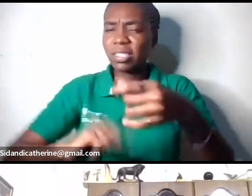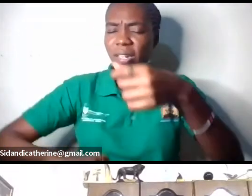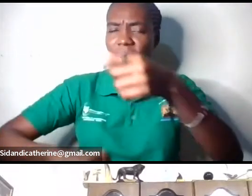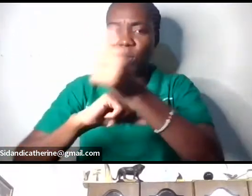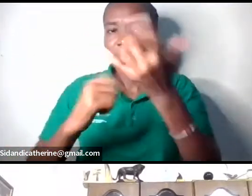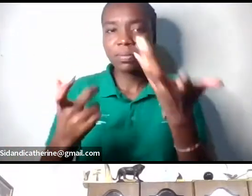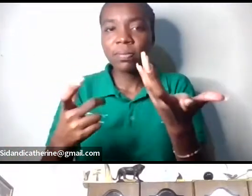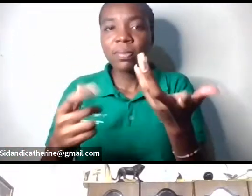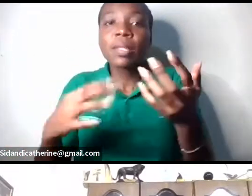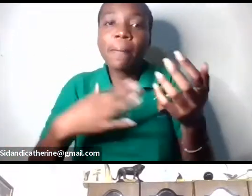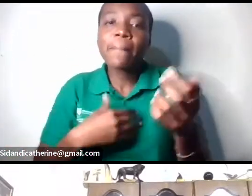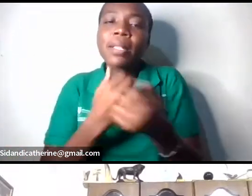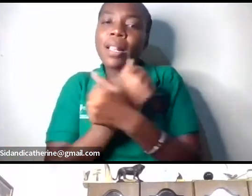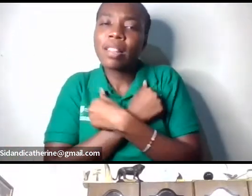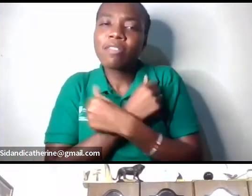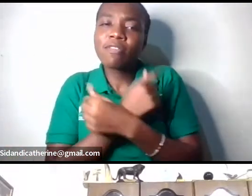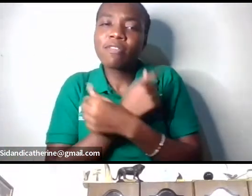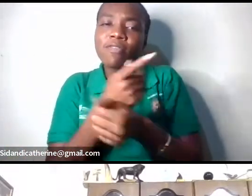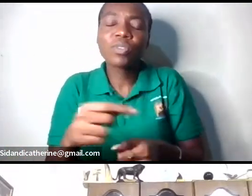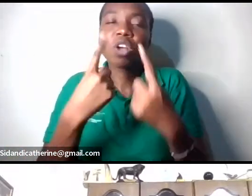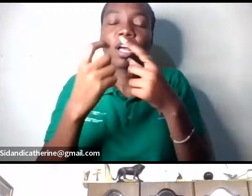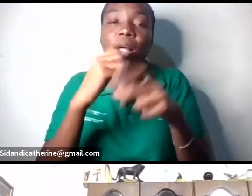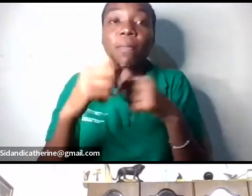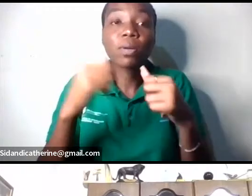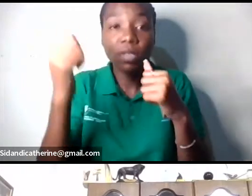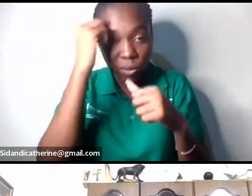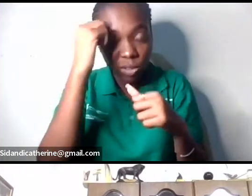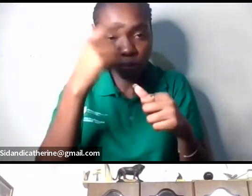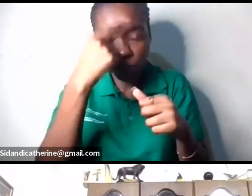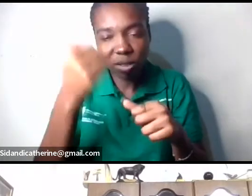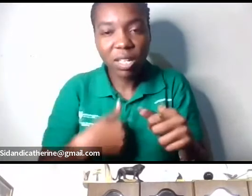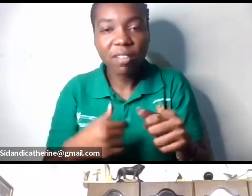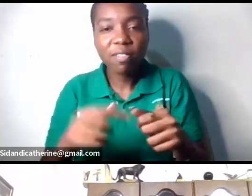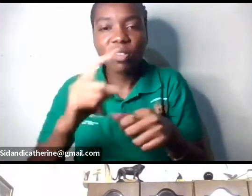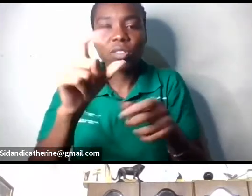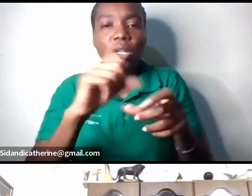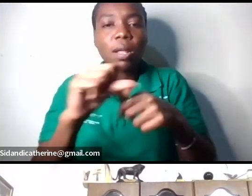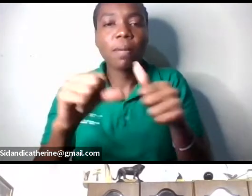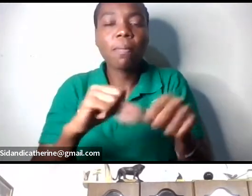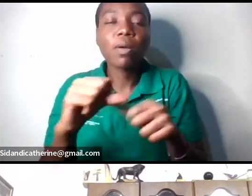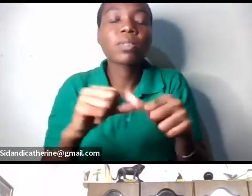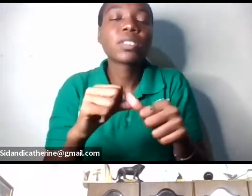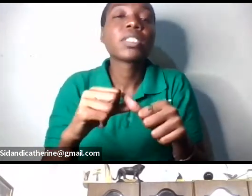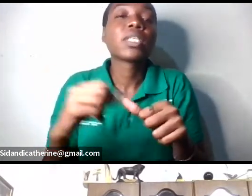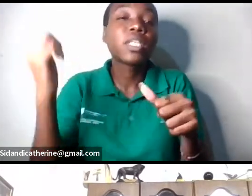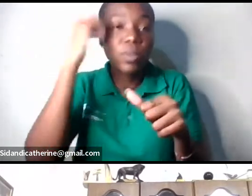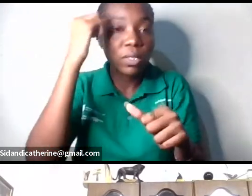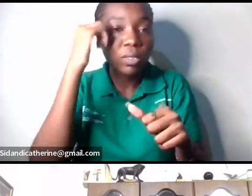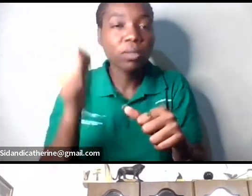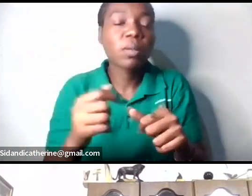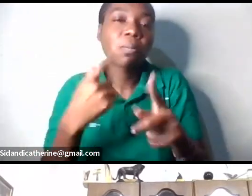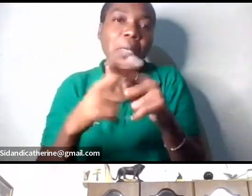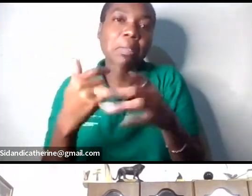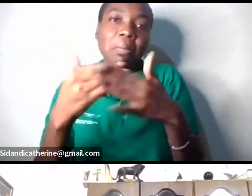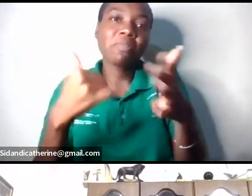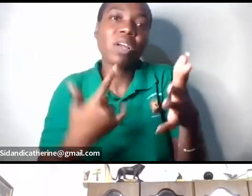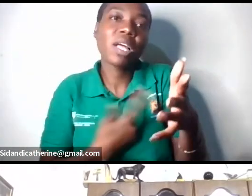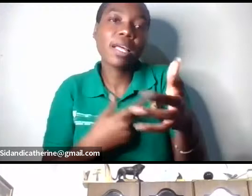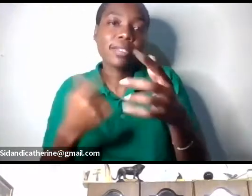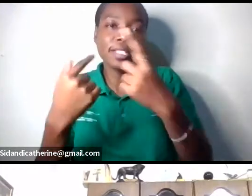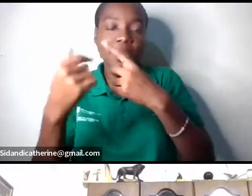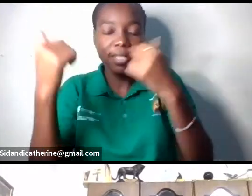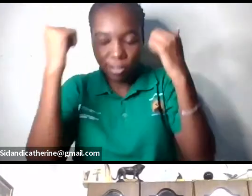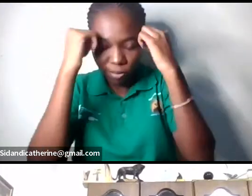that you brought in the education bit, because I had a question for Engineer on the education. But before we get to education, I want to